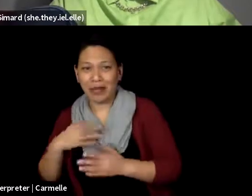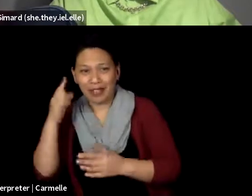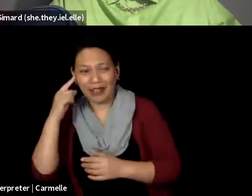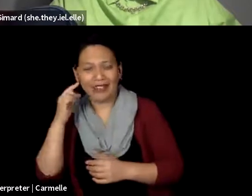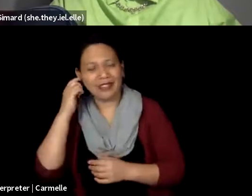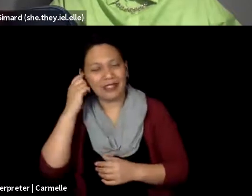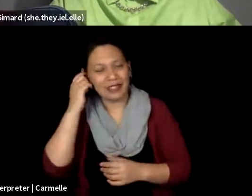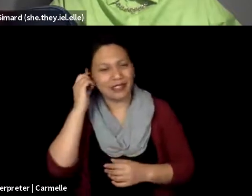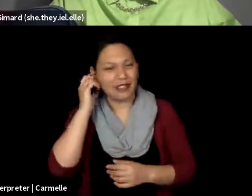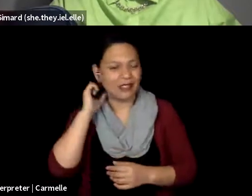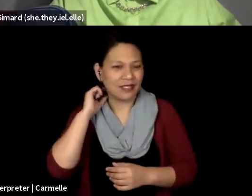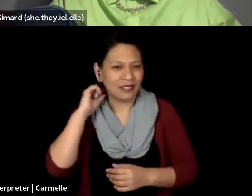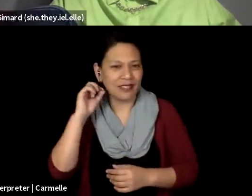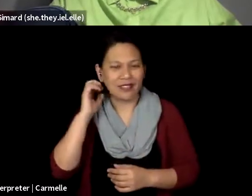Oh no,